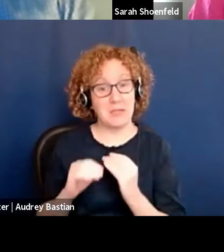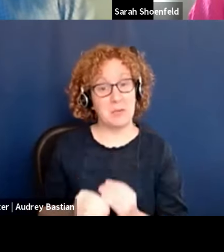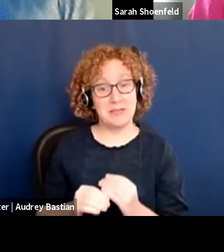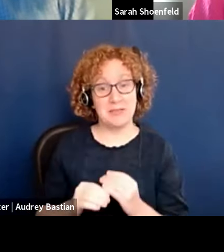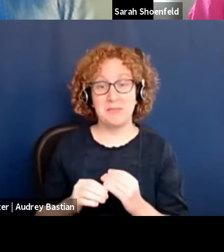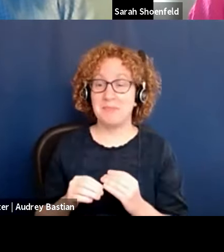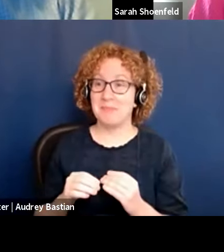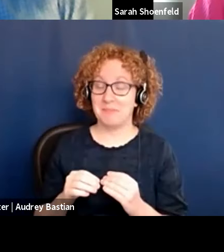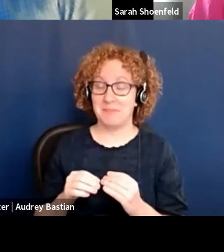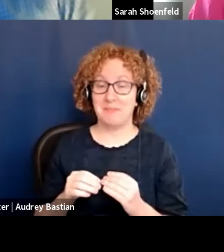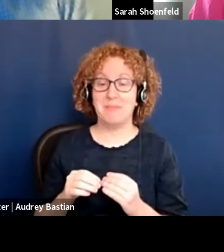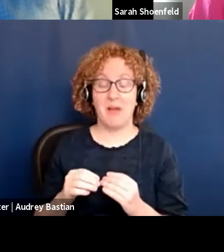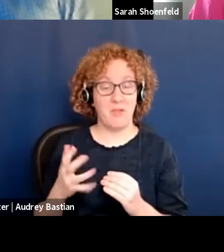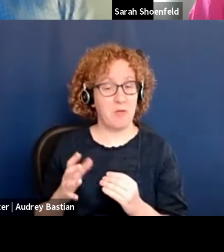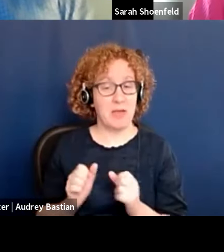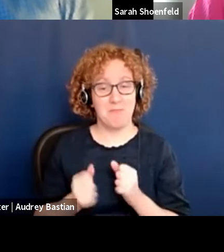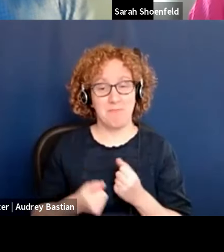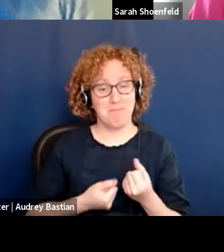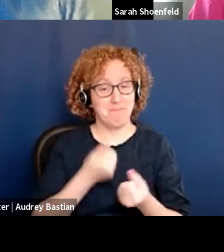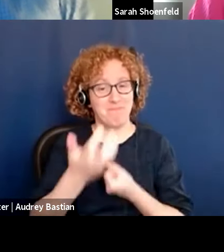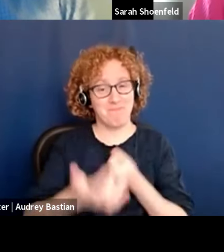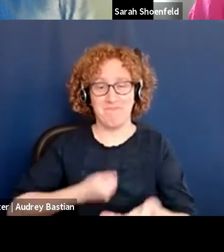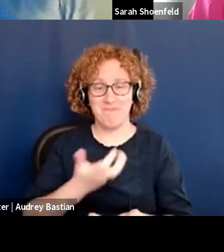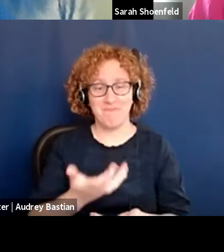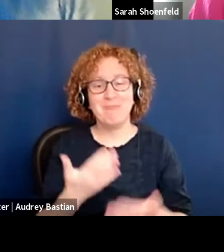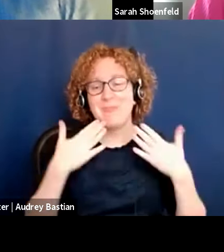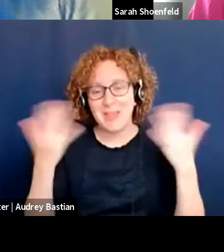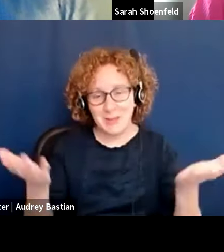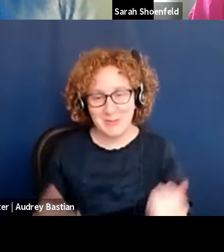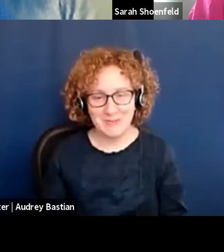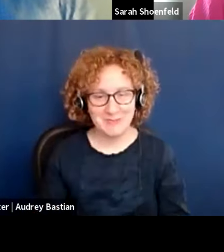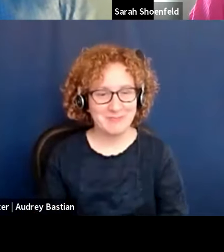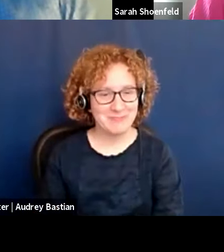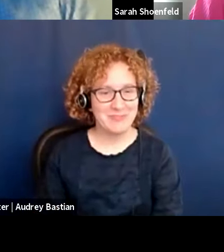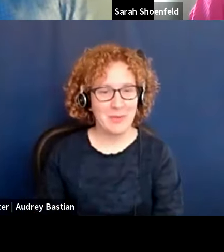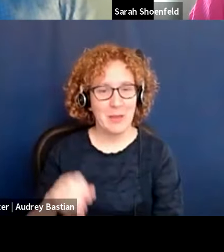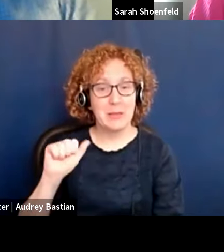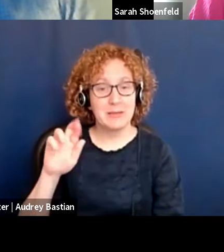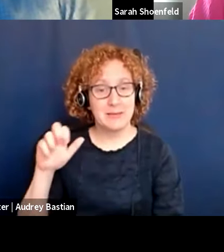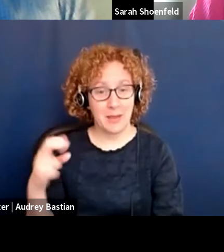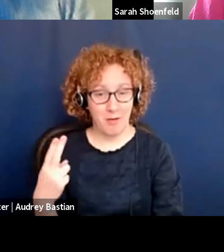got them all out of me that I hoped to share. But thank you. I, I would say